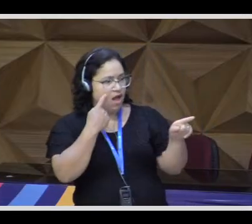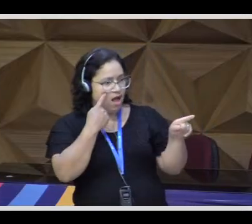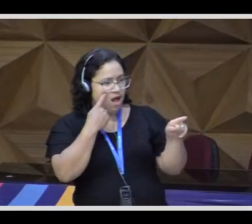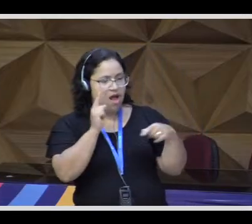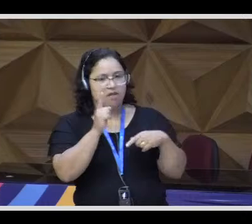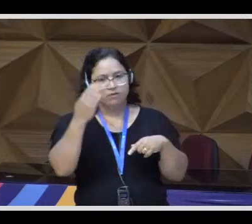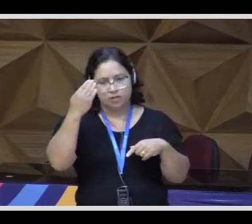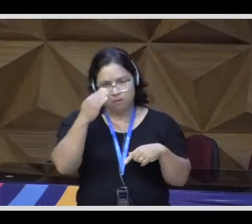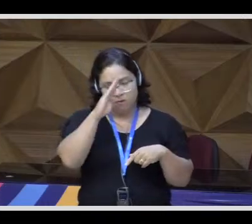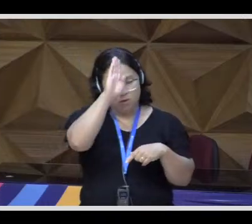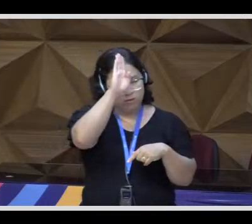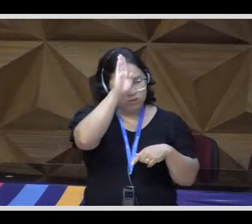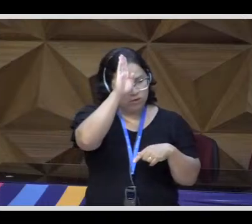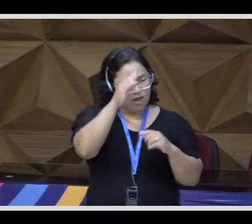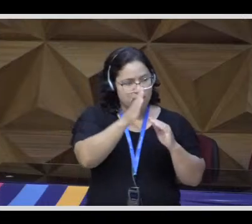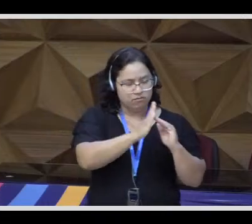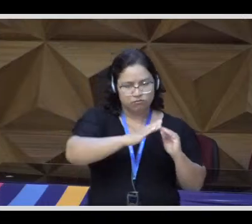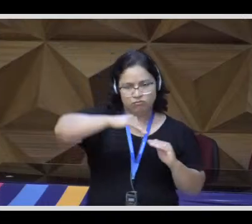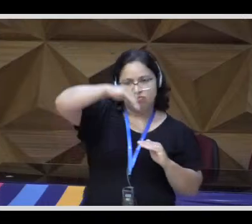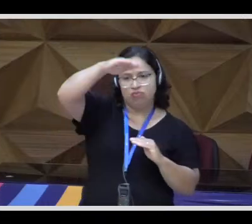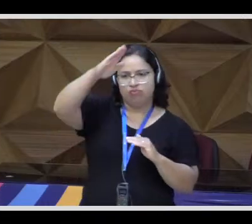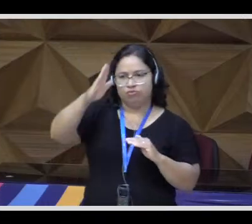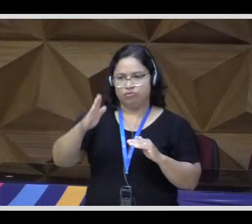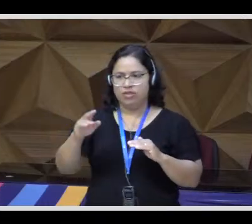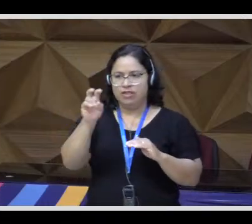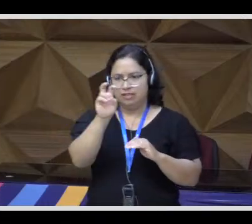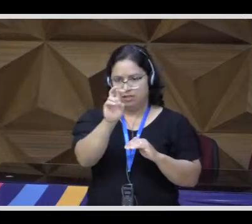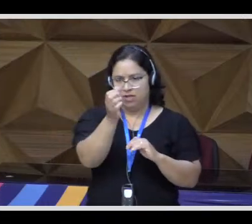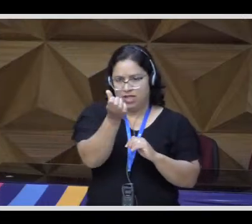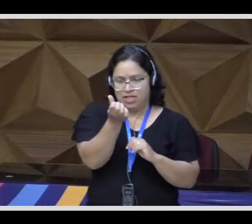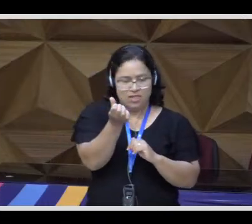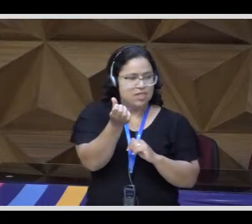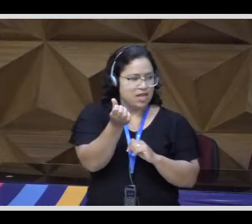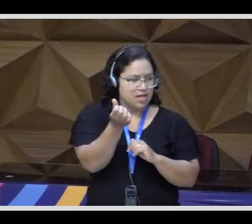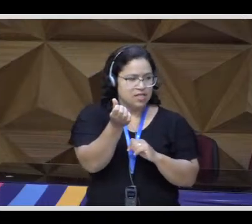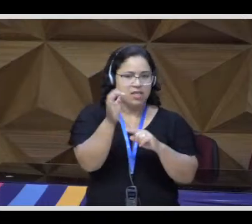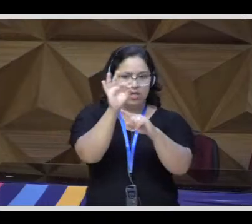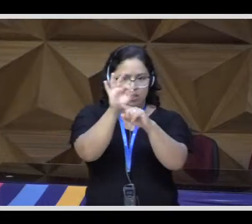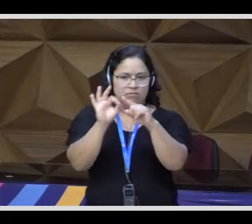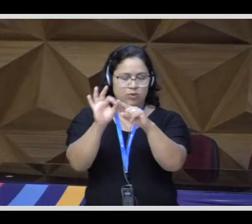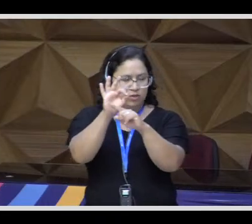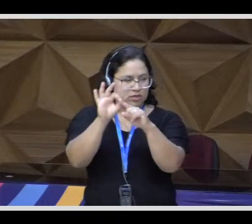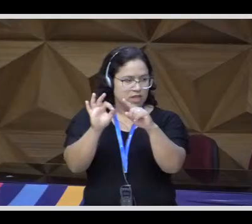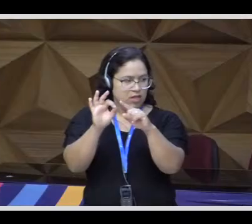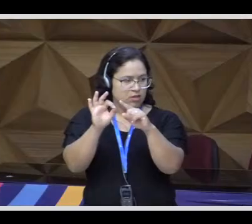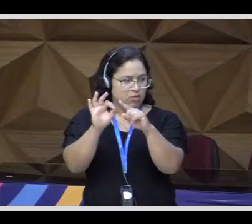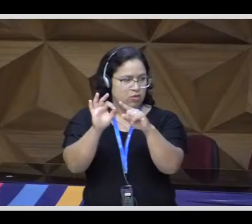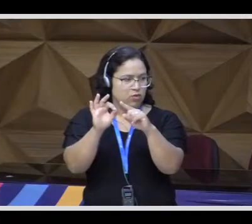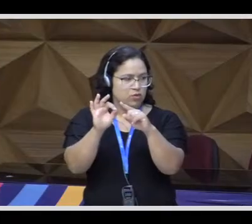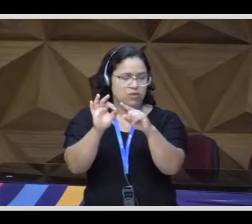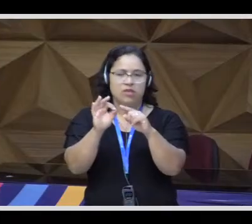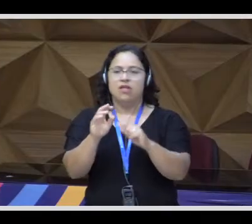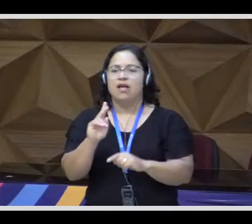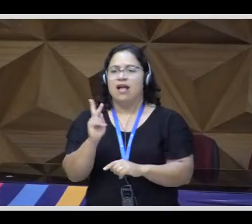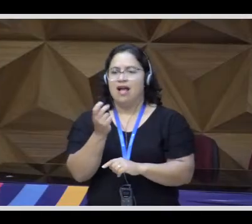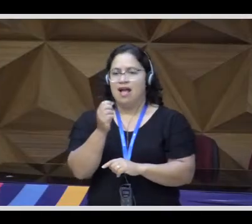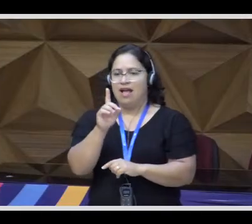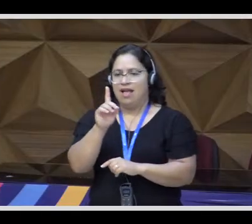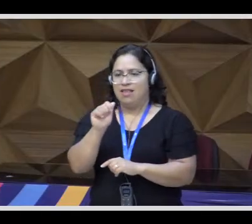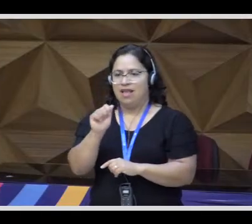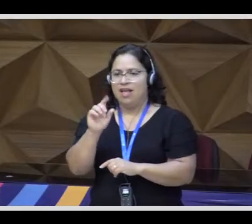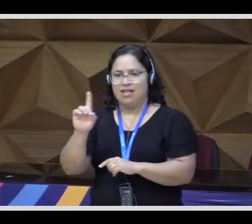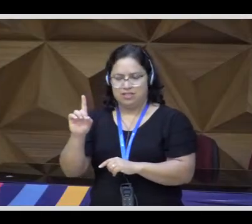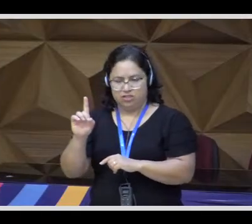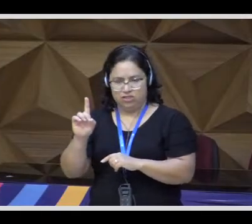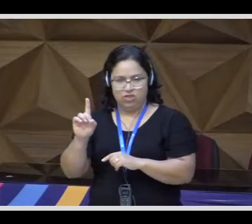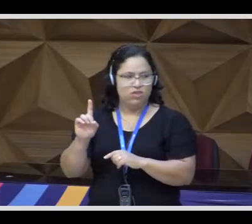was going to have 56% of Brazilian vote, and Haddad was the